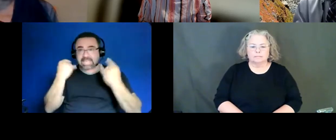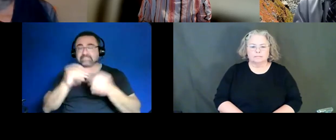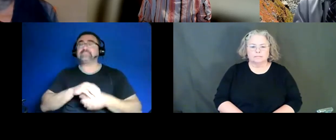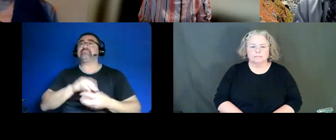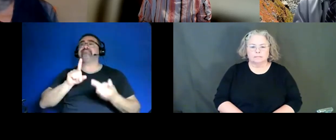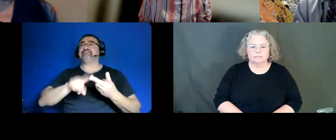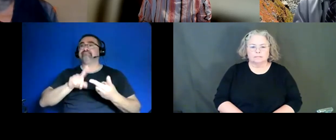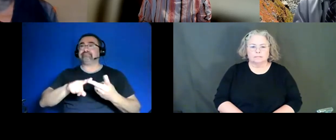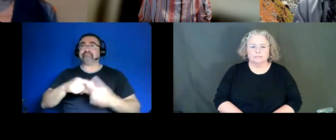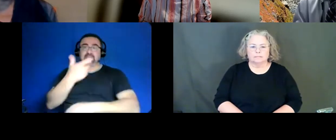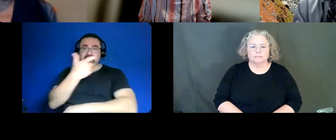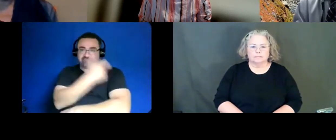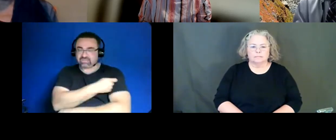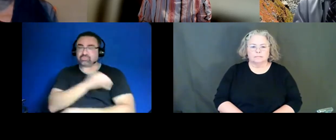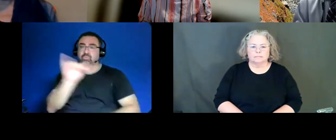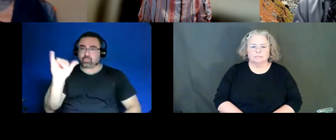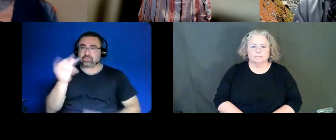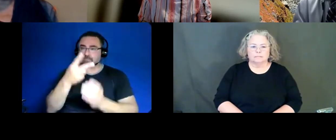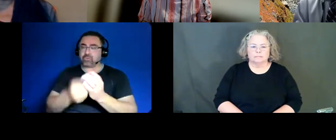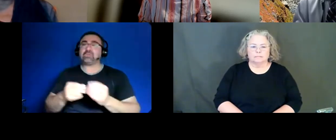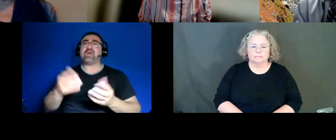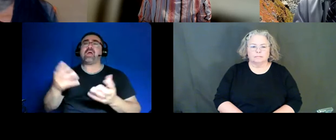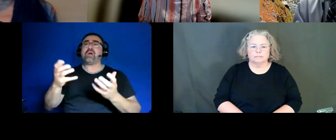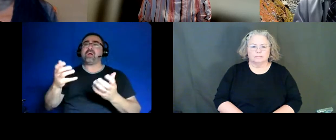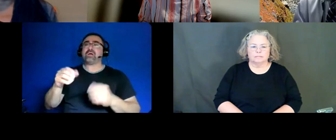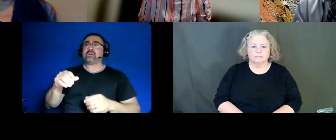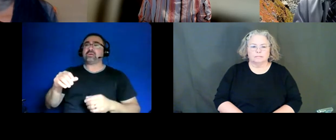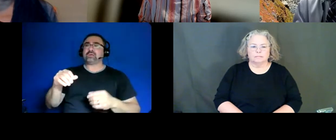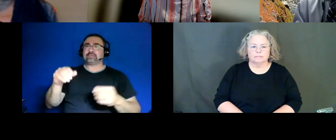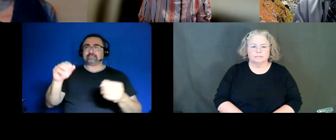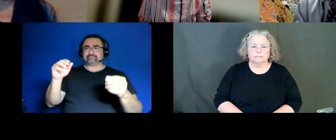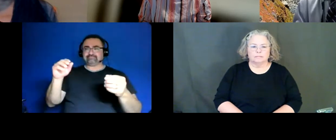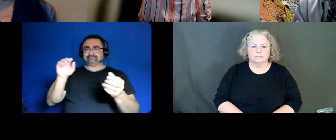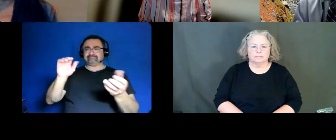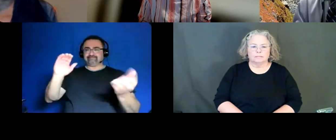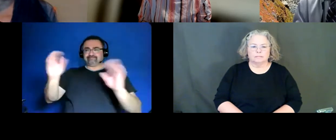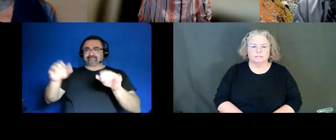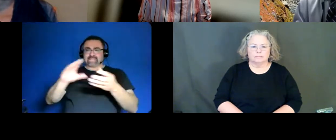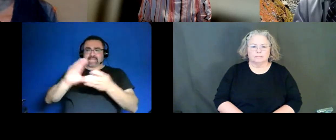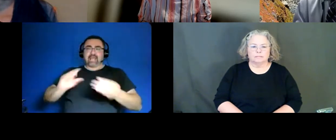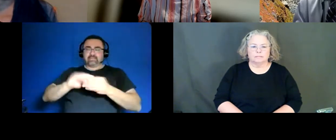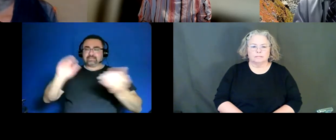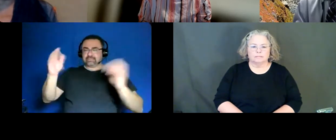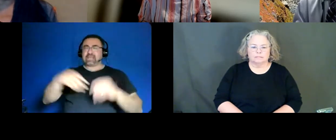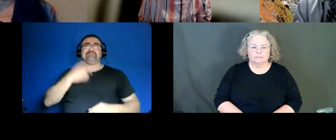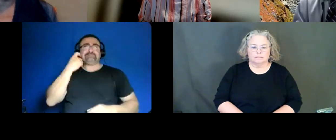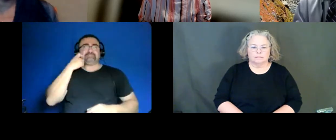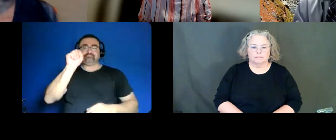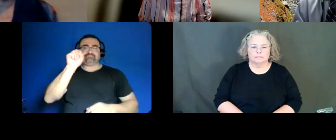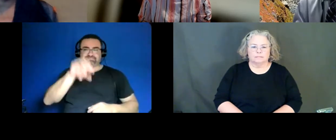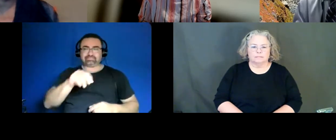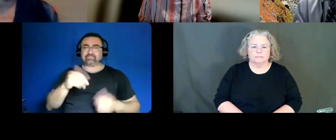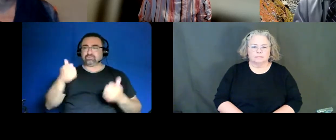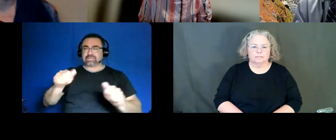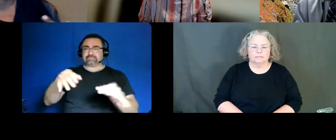and vaccination as well. I'd like to give an analogy that I've given lately to some people as I'm trying